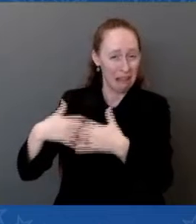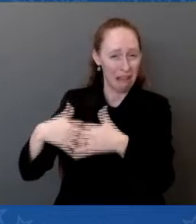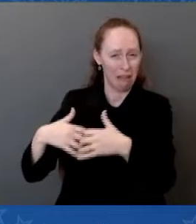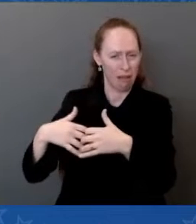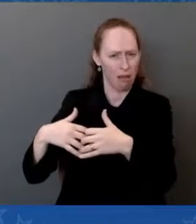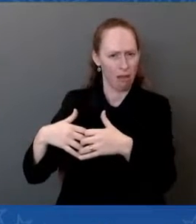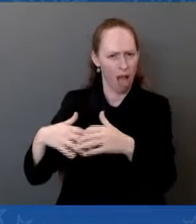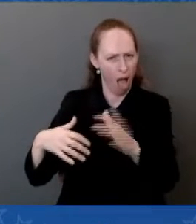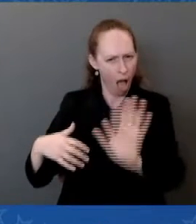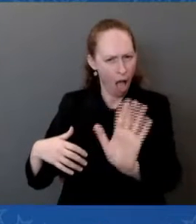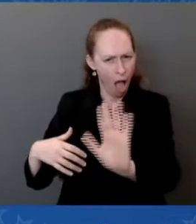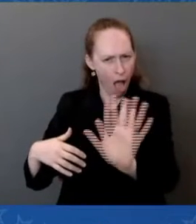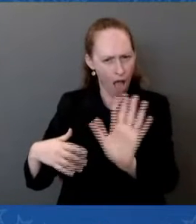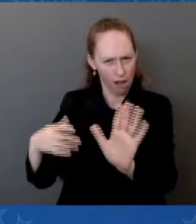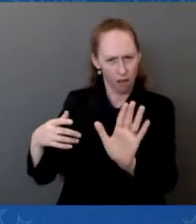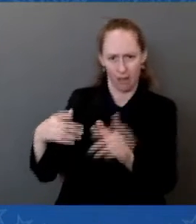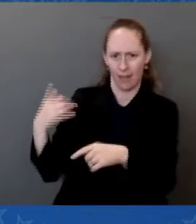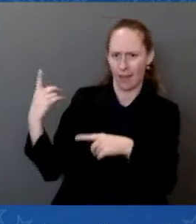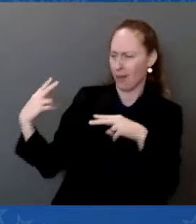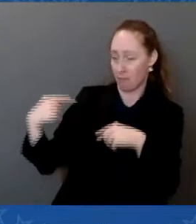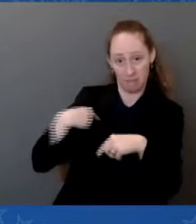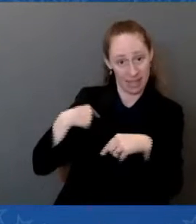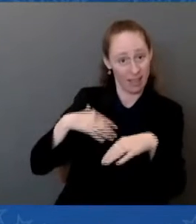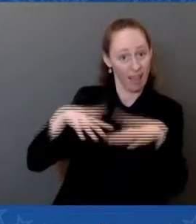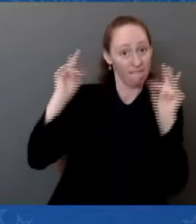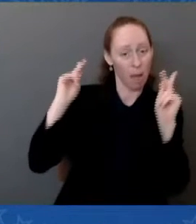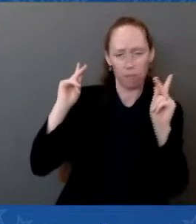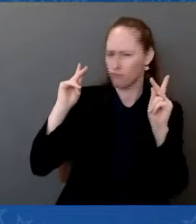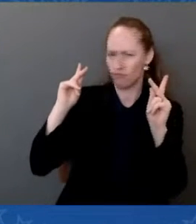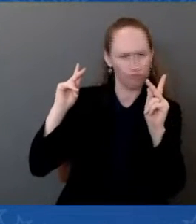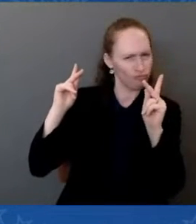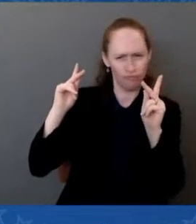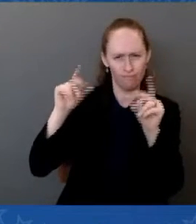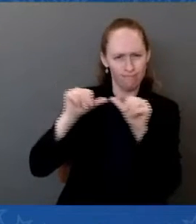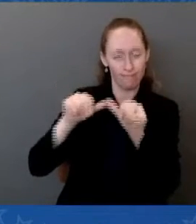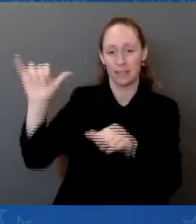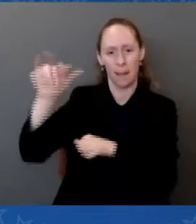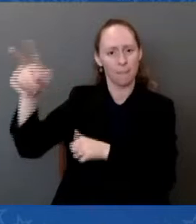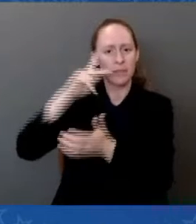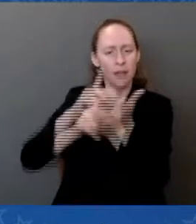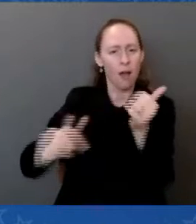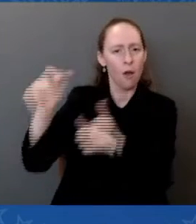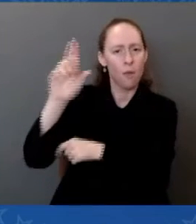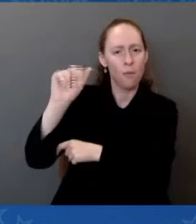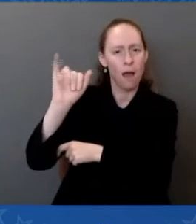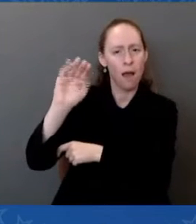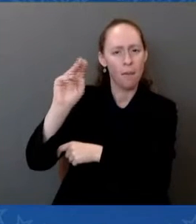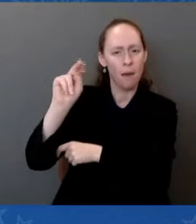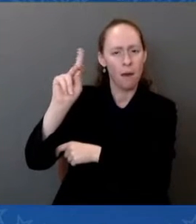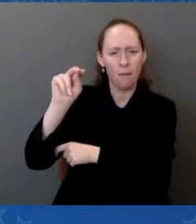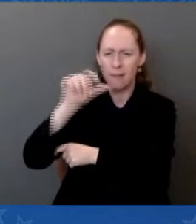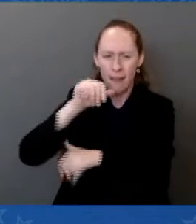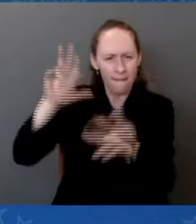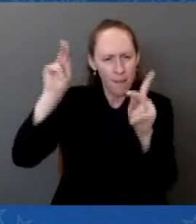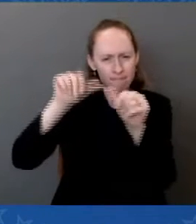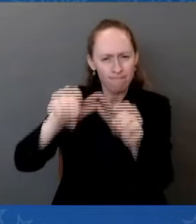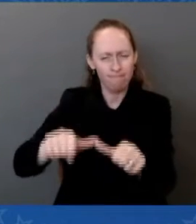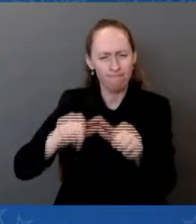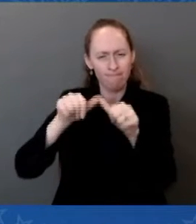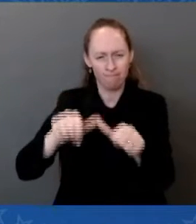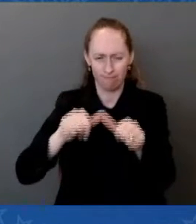just a slogan. It's a reality in my administration. I'm committed to building an economy from the bottom up and the middle out. You've heard me say that a thousand